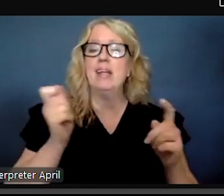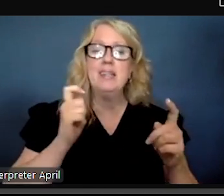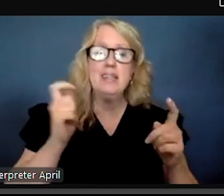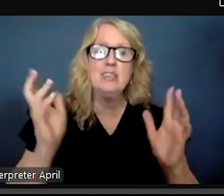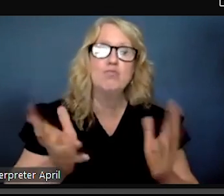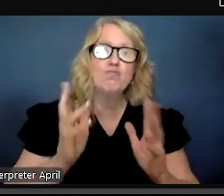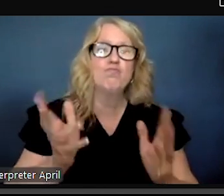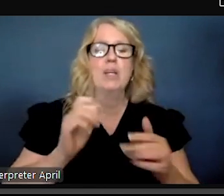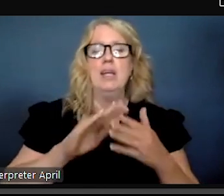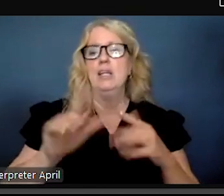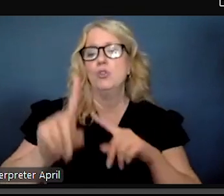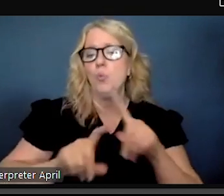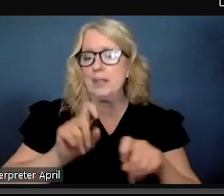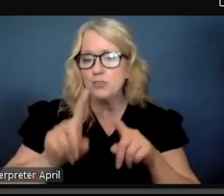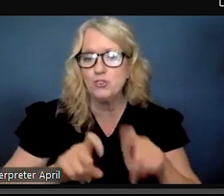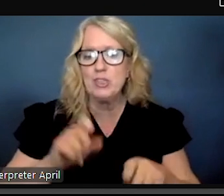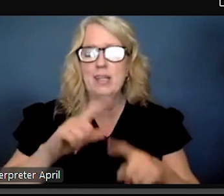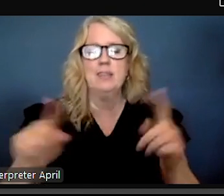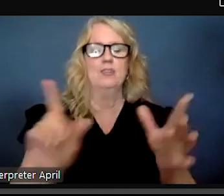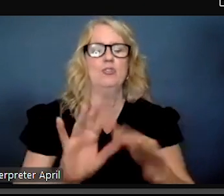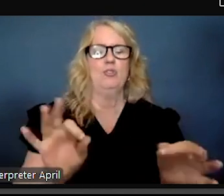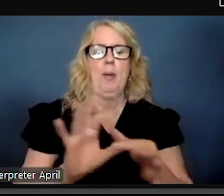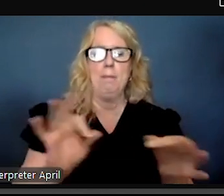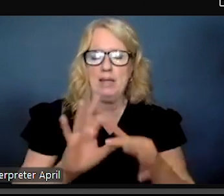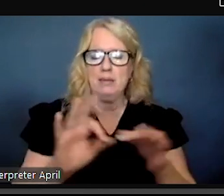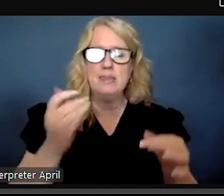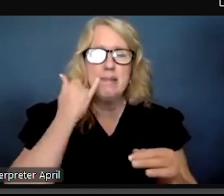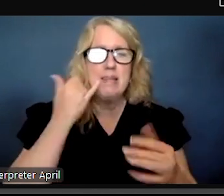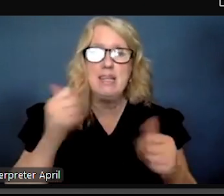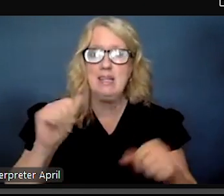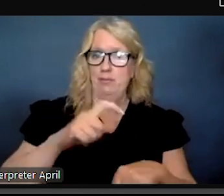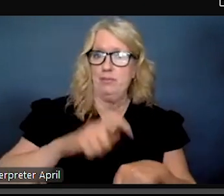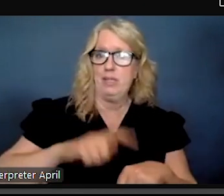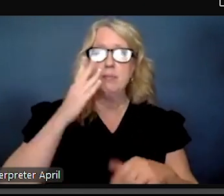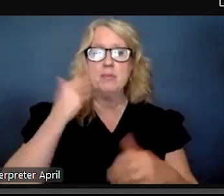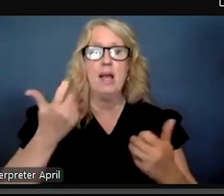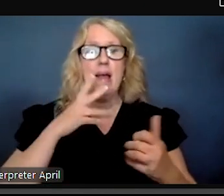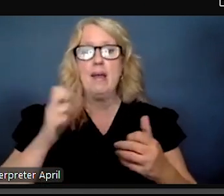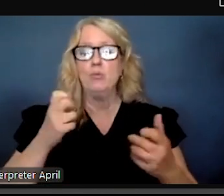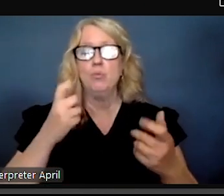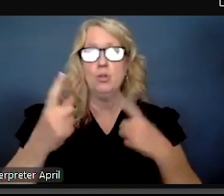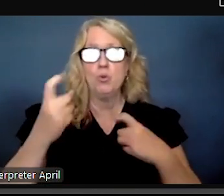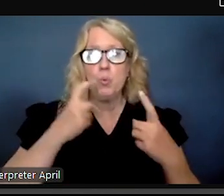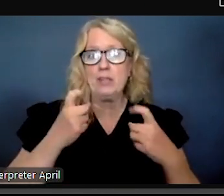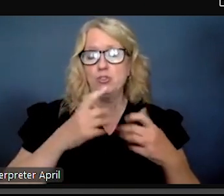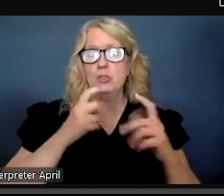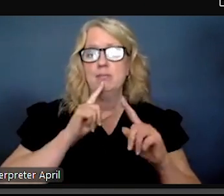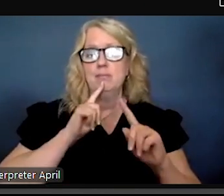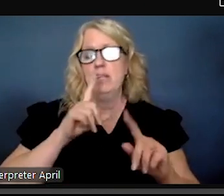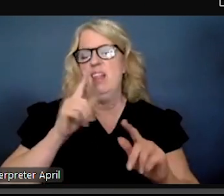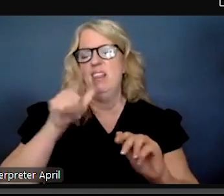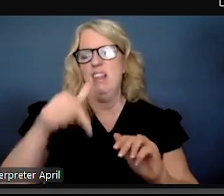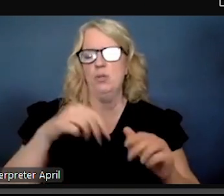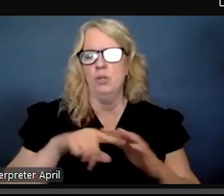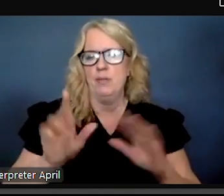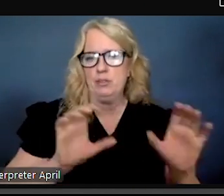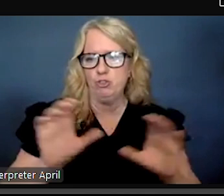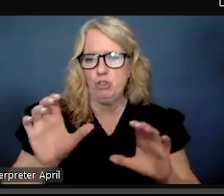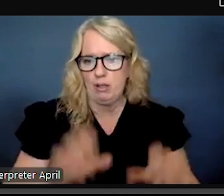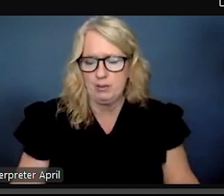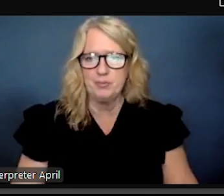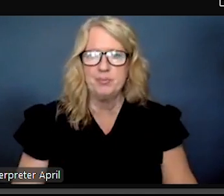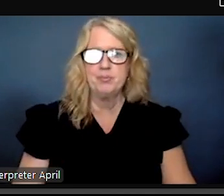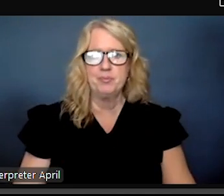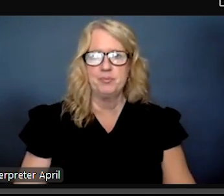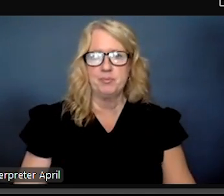your questions in, send your comments in. If there's time, I'll take questions from the audience in the chat as well.